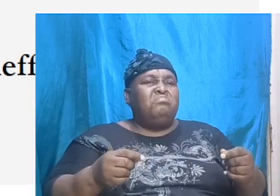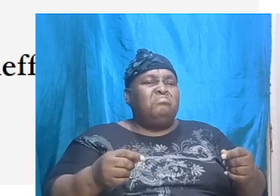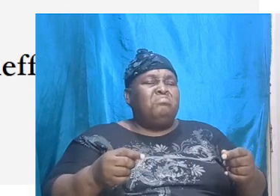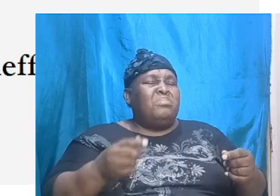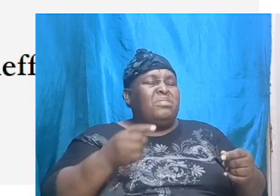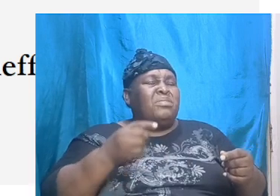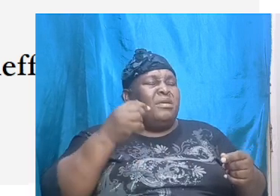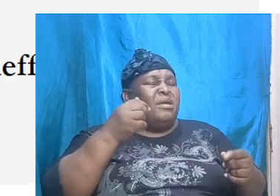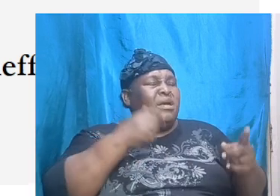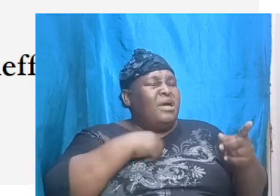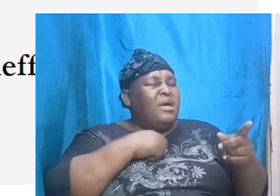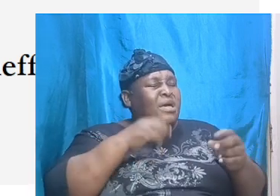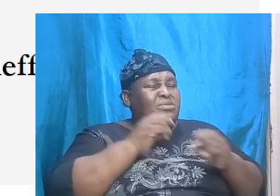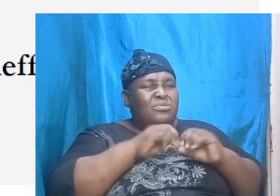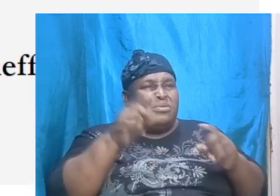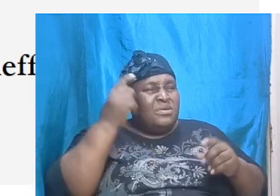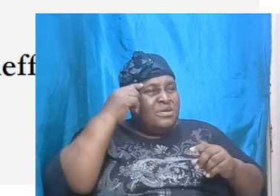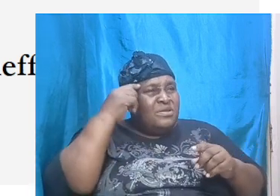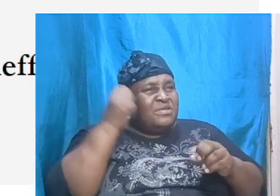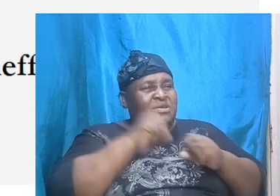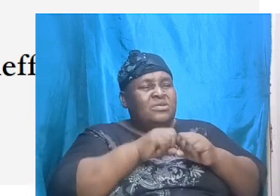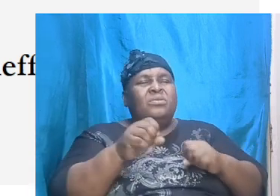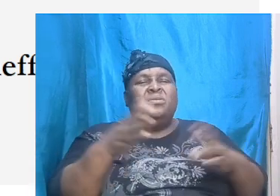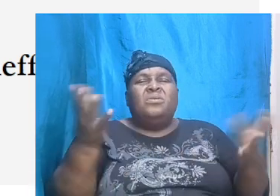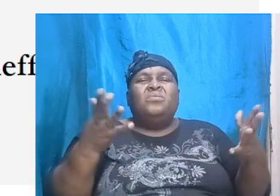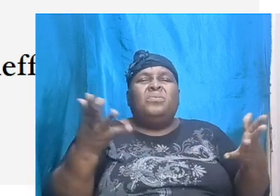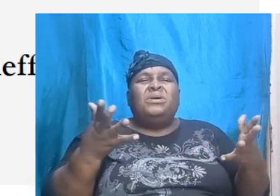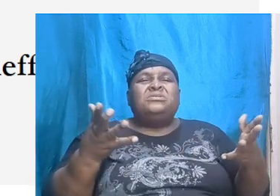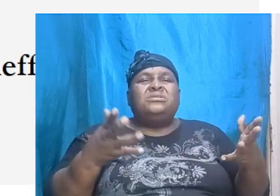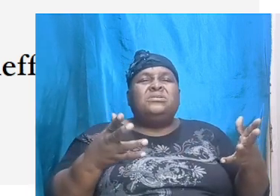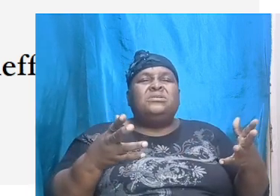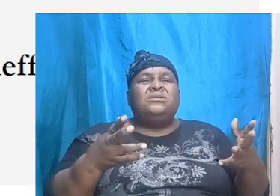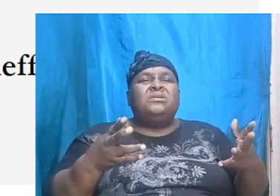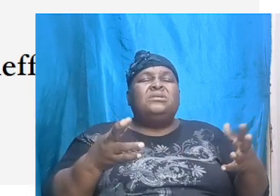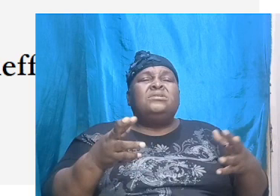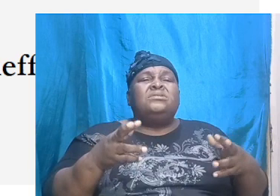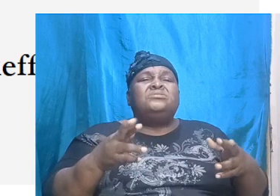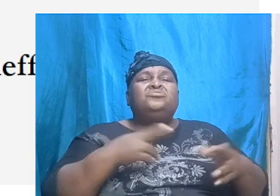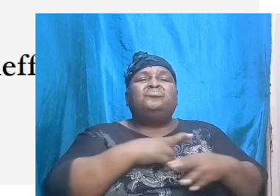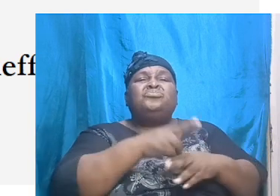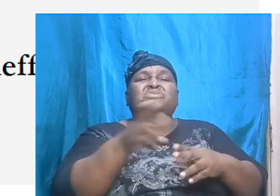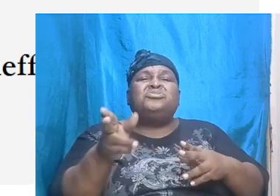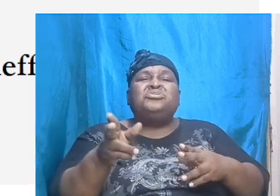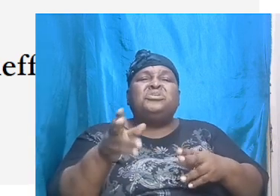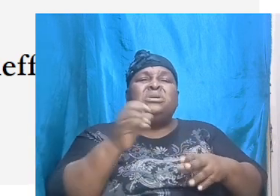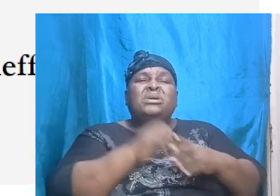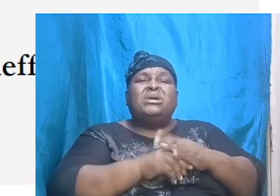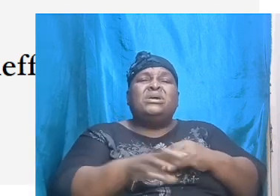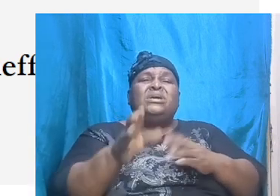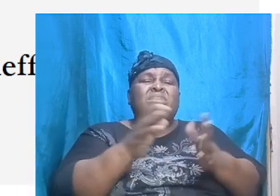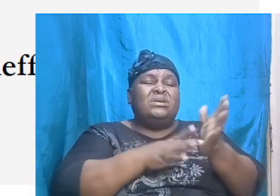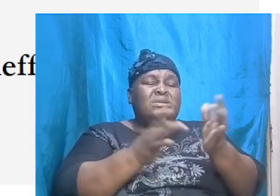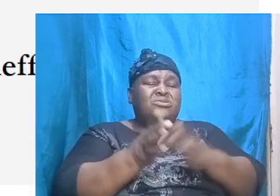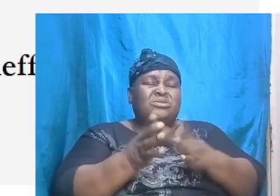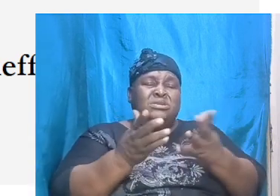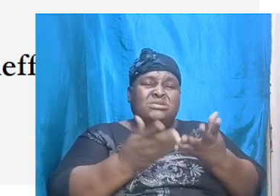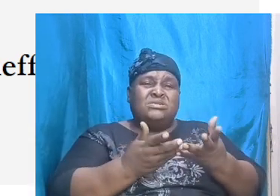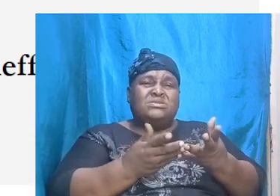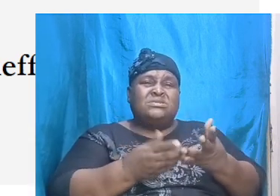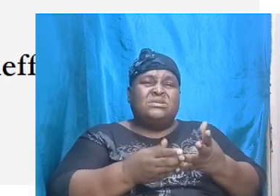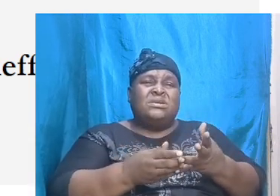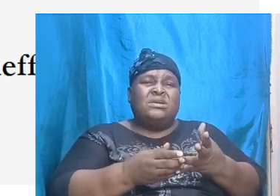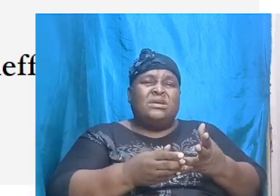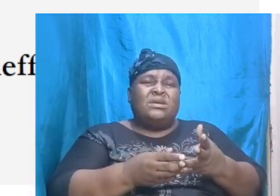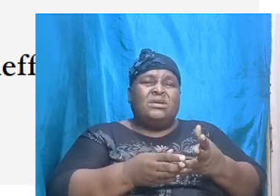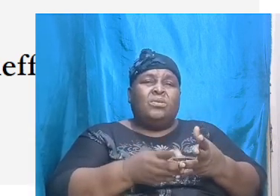That's not what the scripture was talking about. But what he was talking about is the reach. Because guess what? In the case of Jesus, Bible say, if you